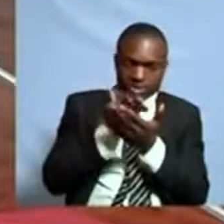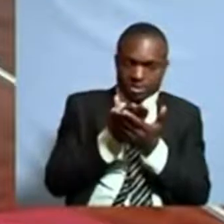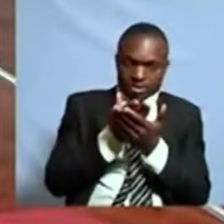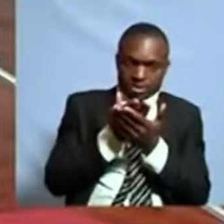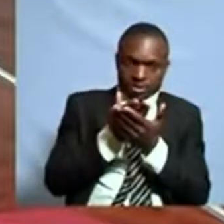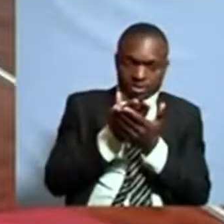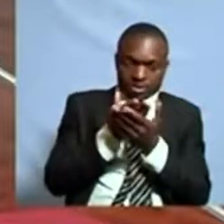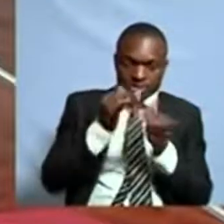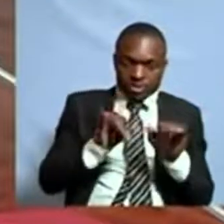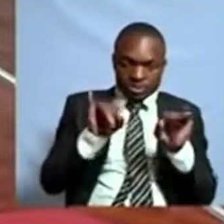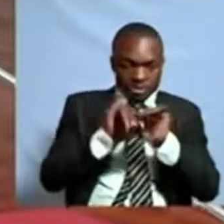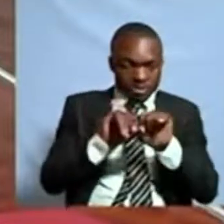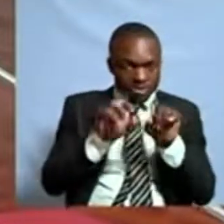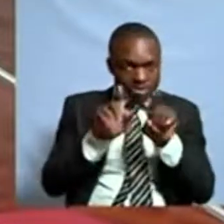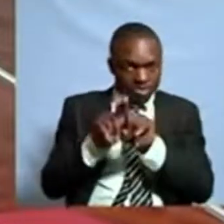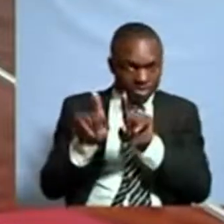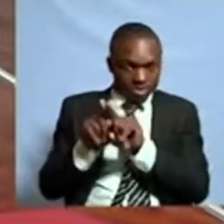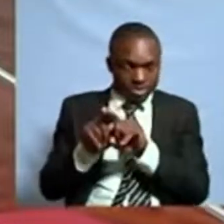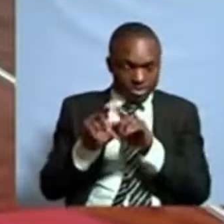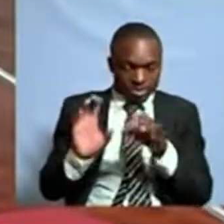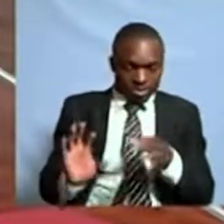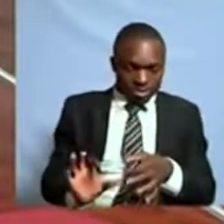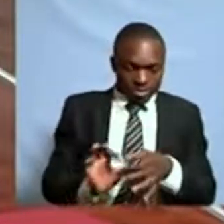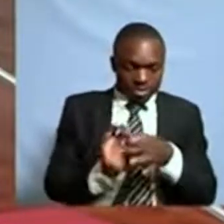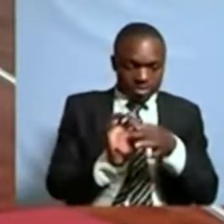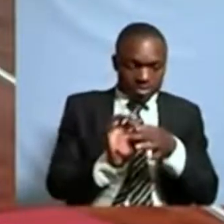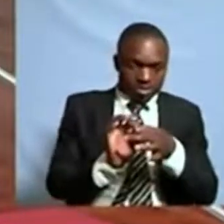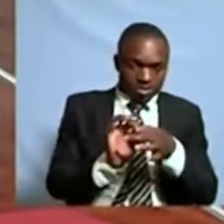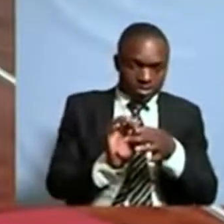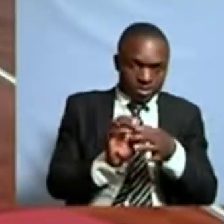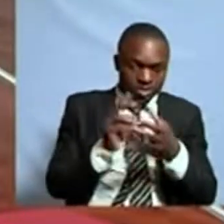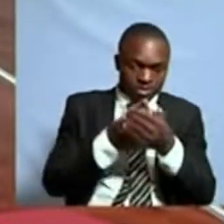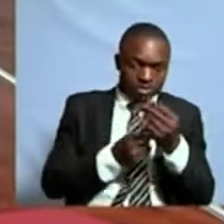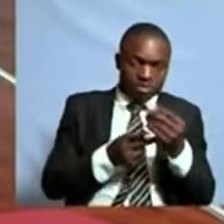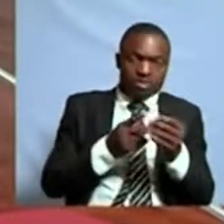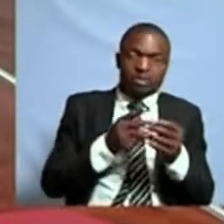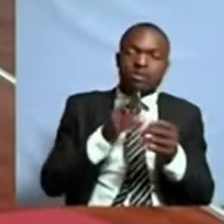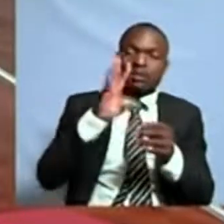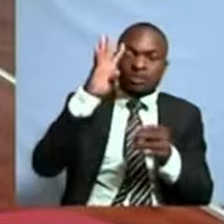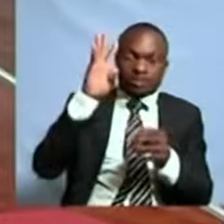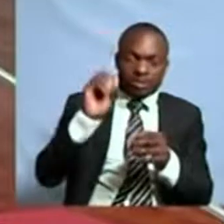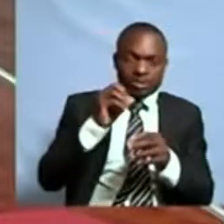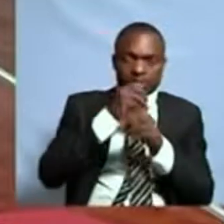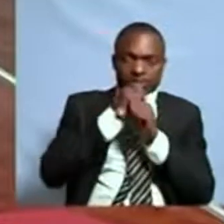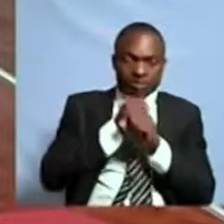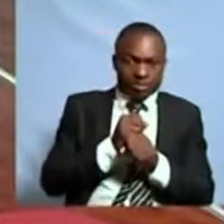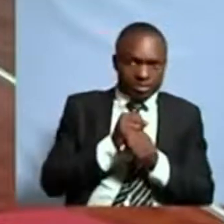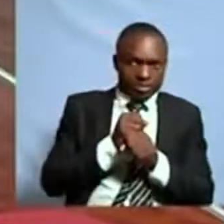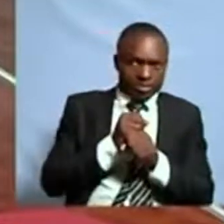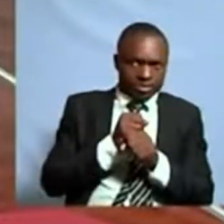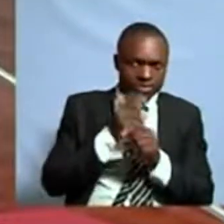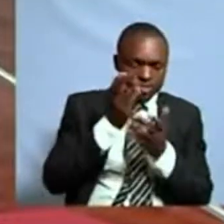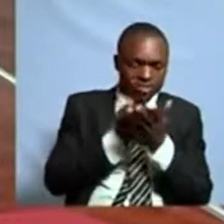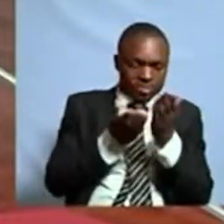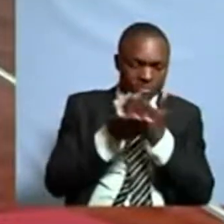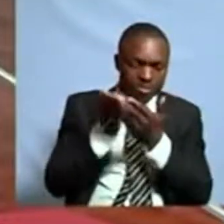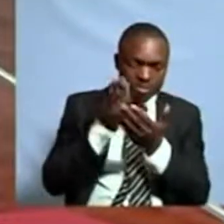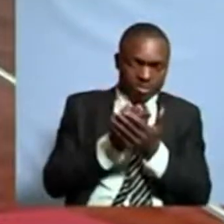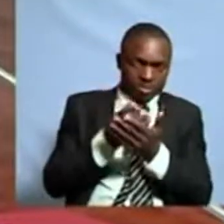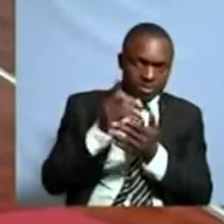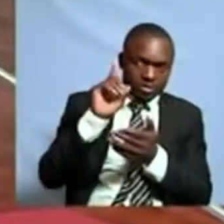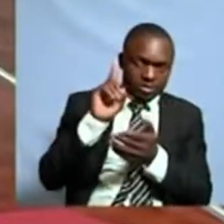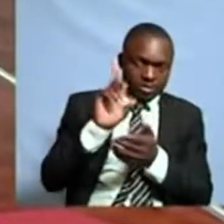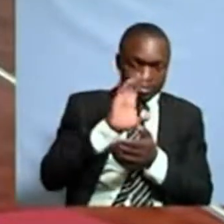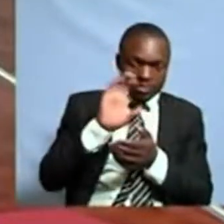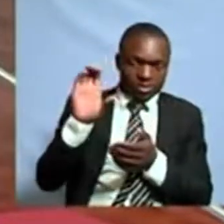also. So we are marrying both the age 40 and the contributions of 120 months.